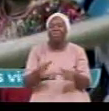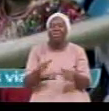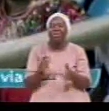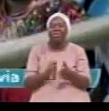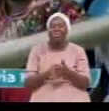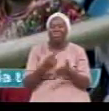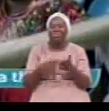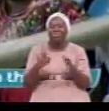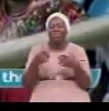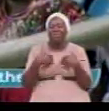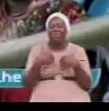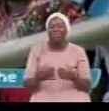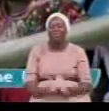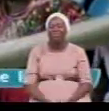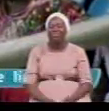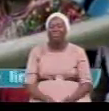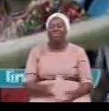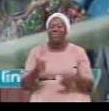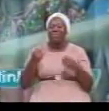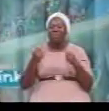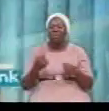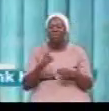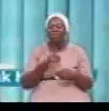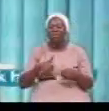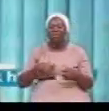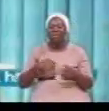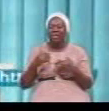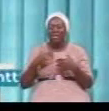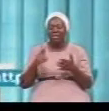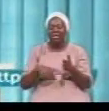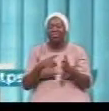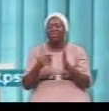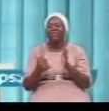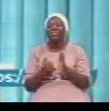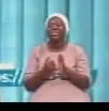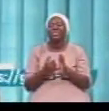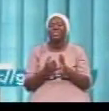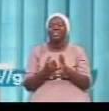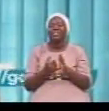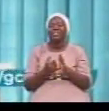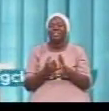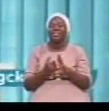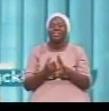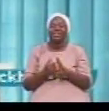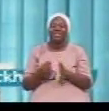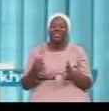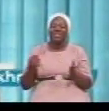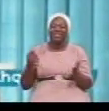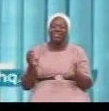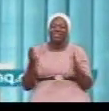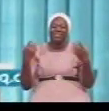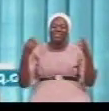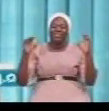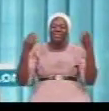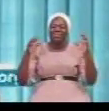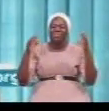you. And the power of God has neutralized nephropathy. Put your hands together for the Lord.